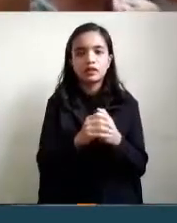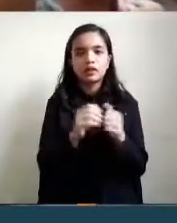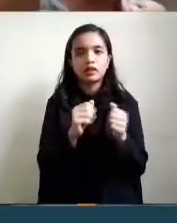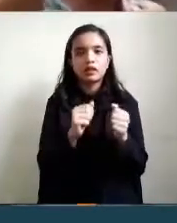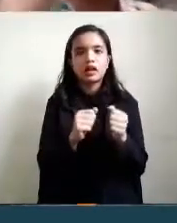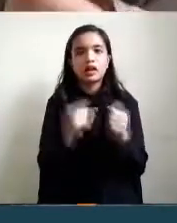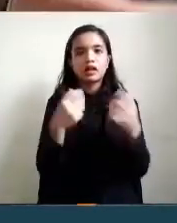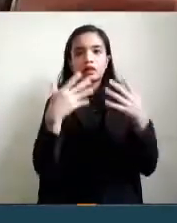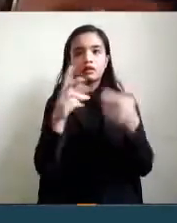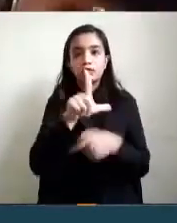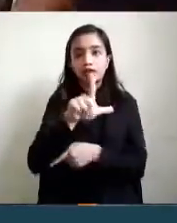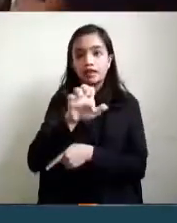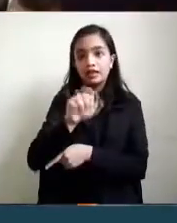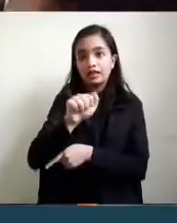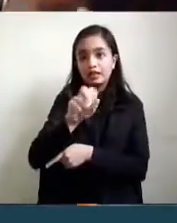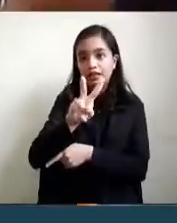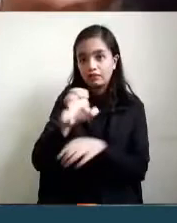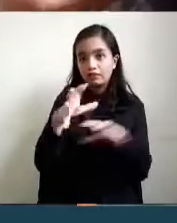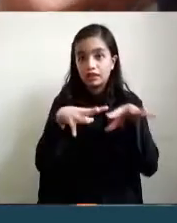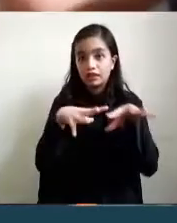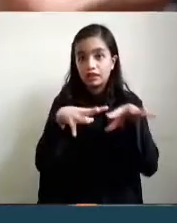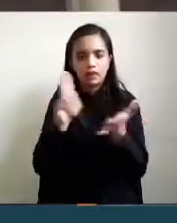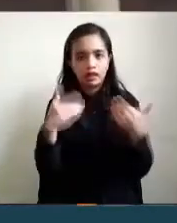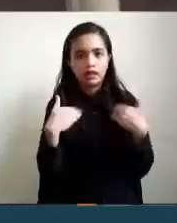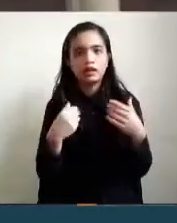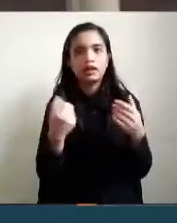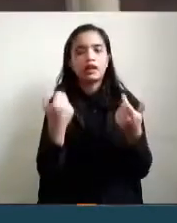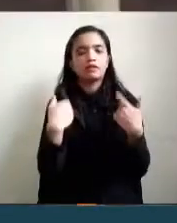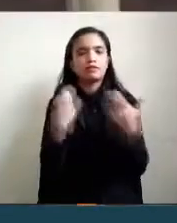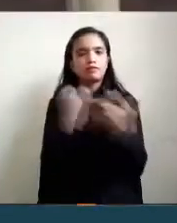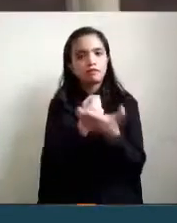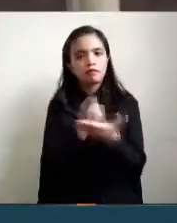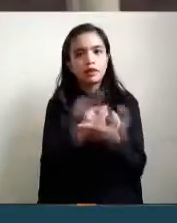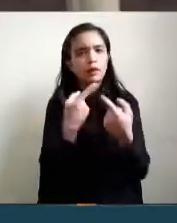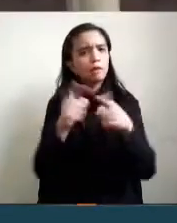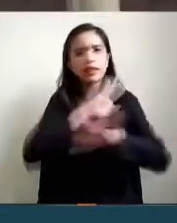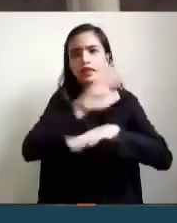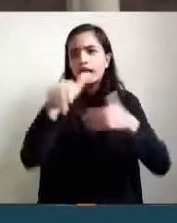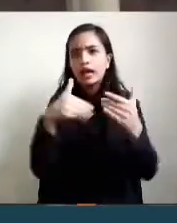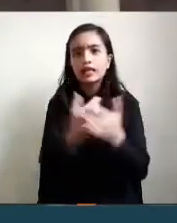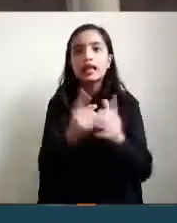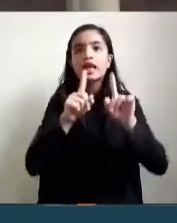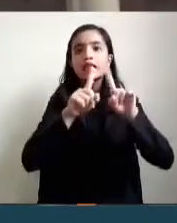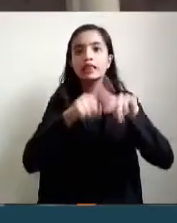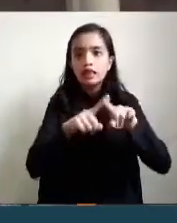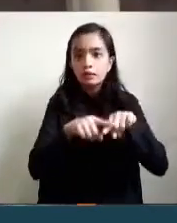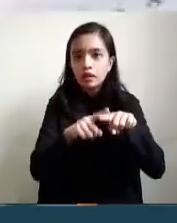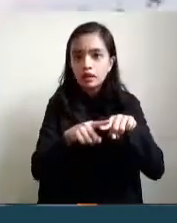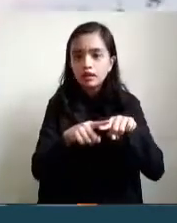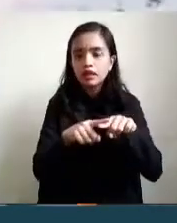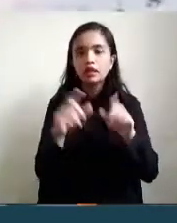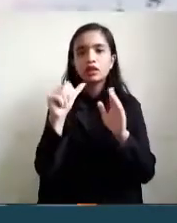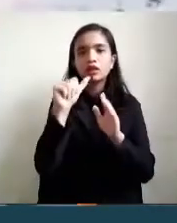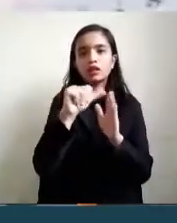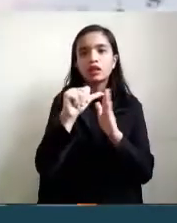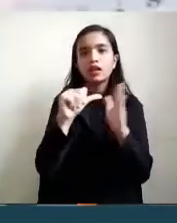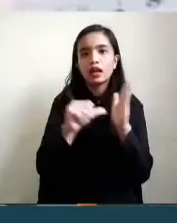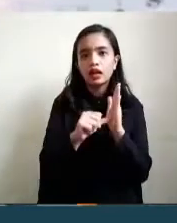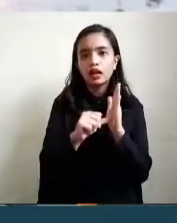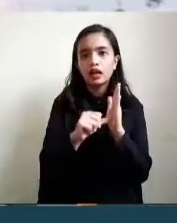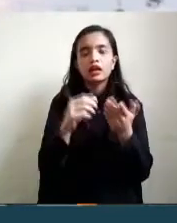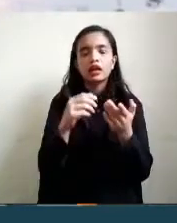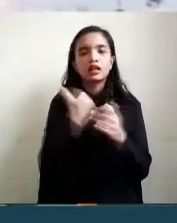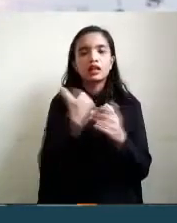and federal pandemic unemployment compensation. But these are all subject to the provisions of the CARES Act of the United States and other